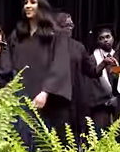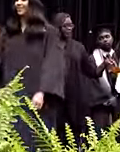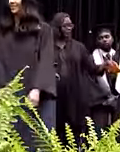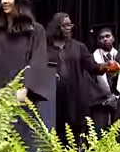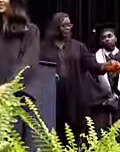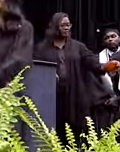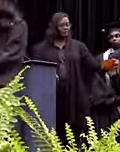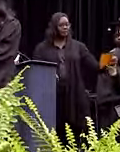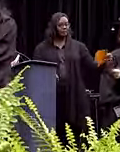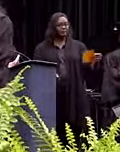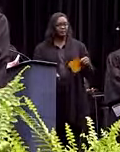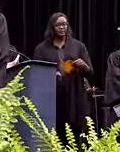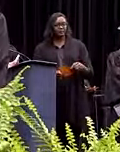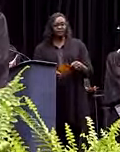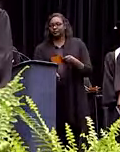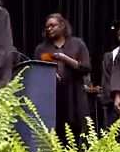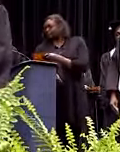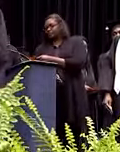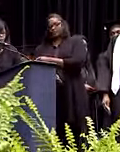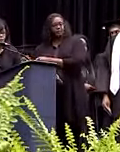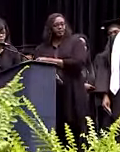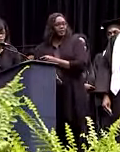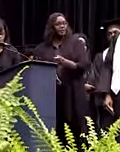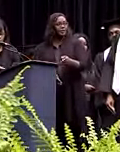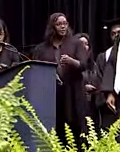Vanessa Vega Sotelo.